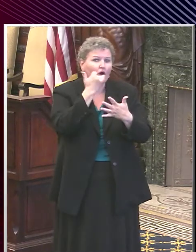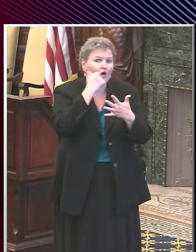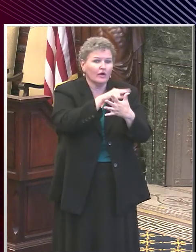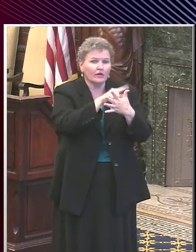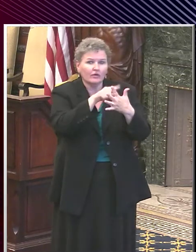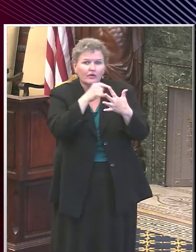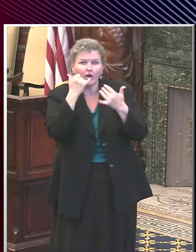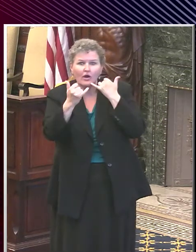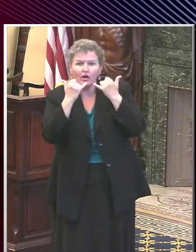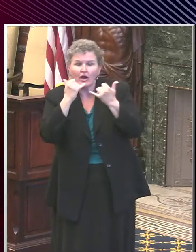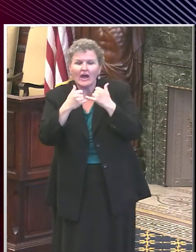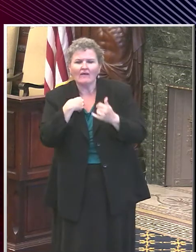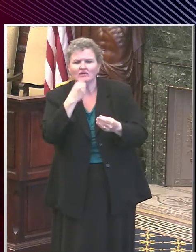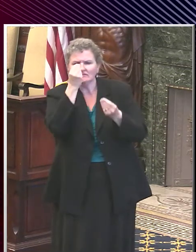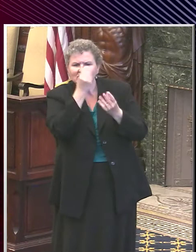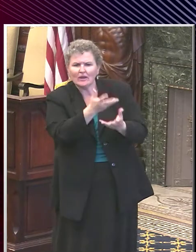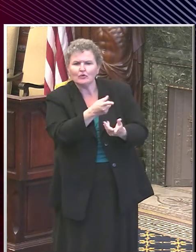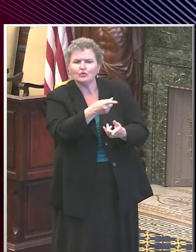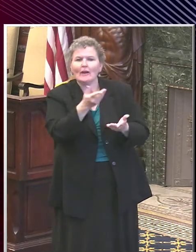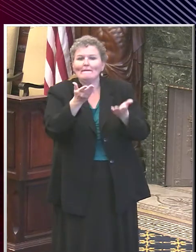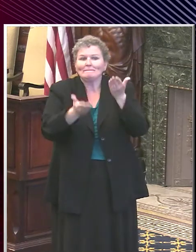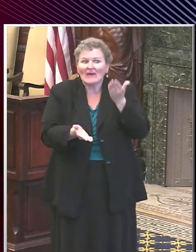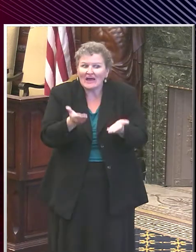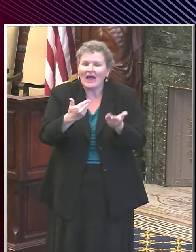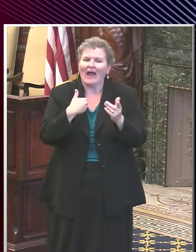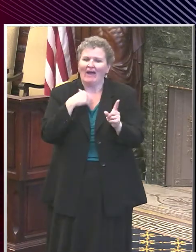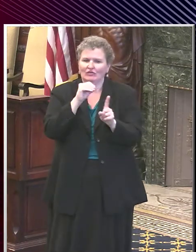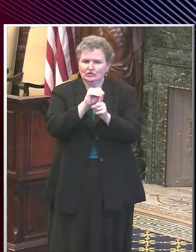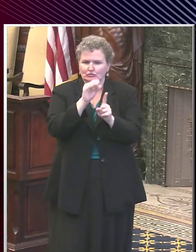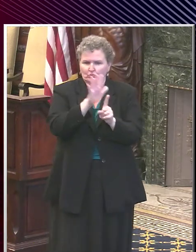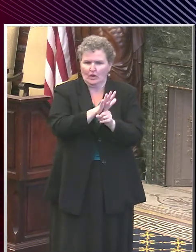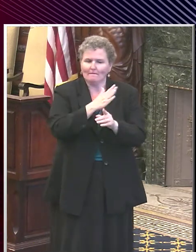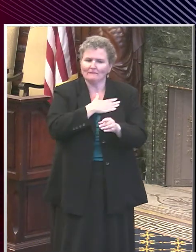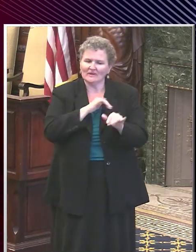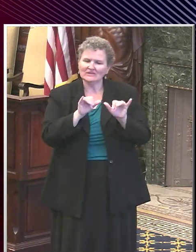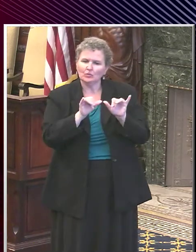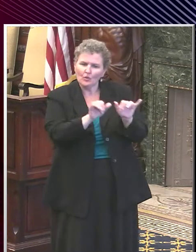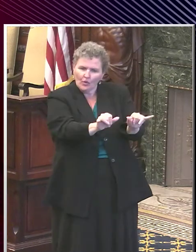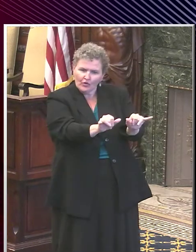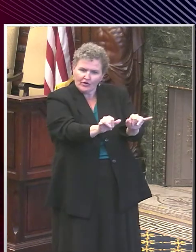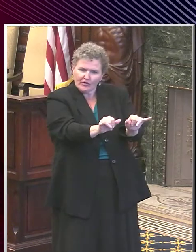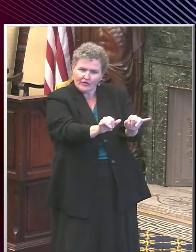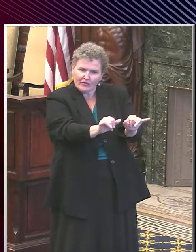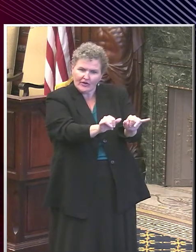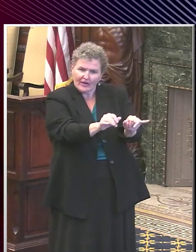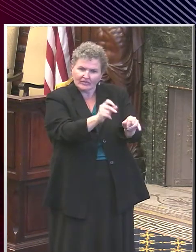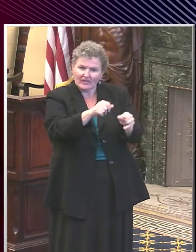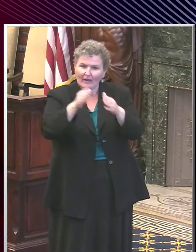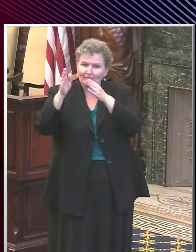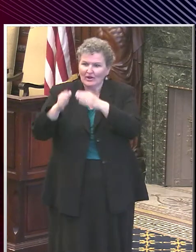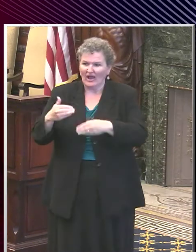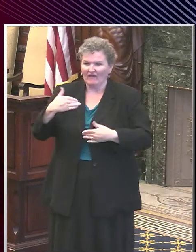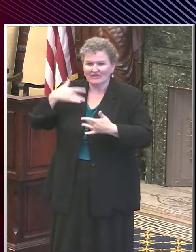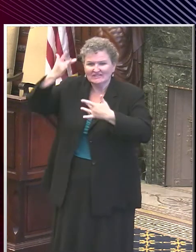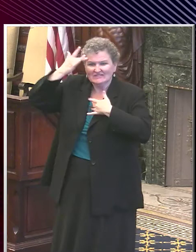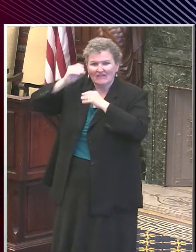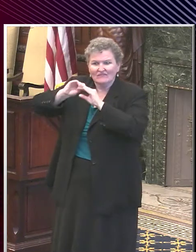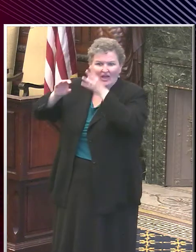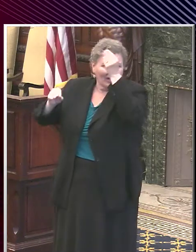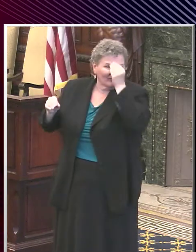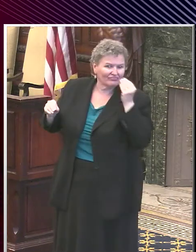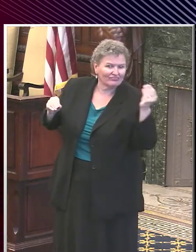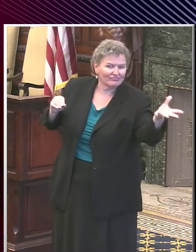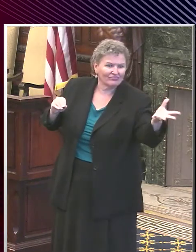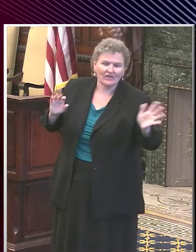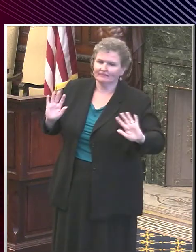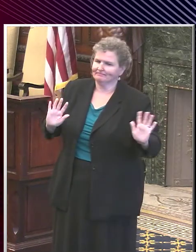have been exposed to someone with COVID, you need to go into quarantine. We don't say the name of the person who gave us that information. They may ask, they may guess, and